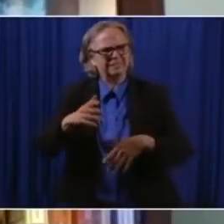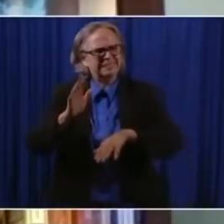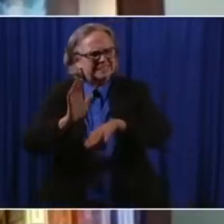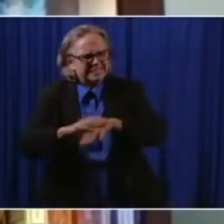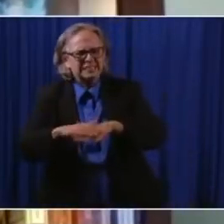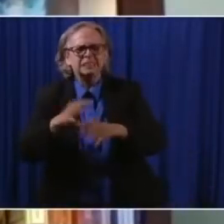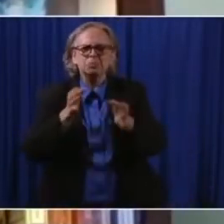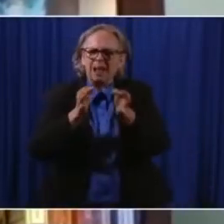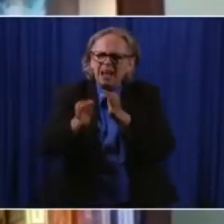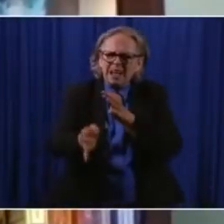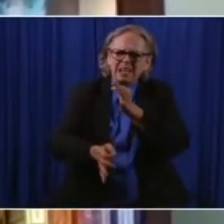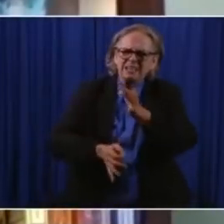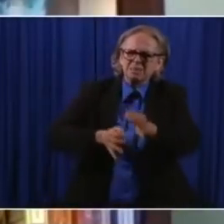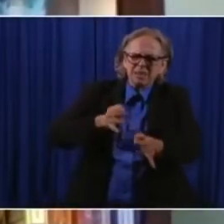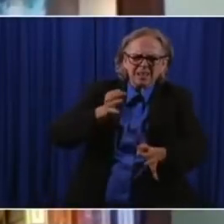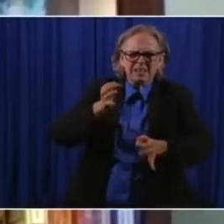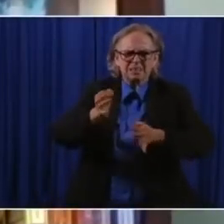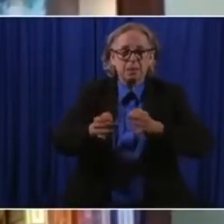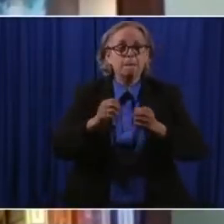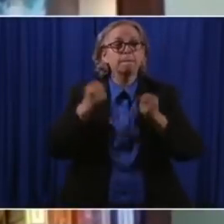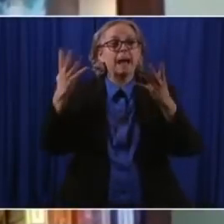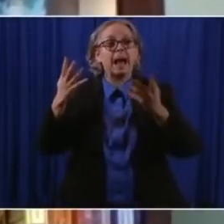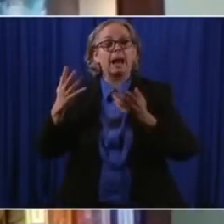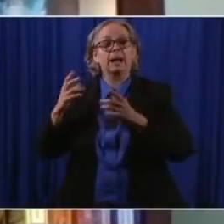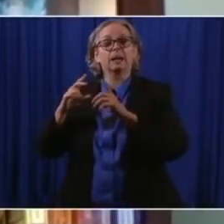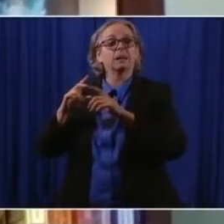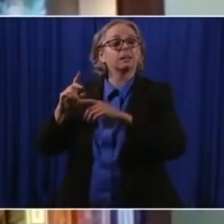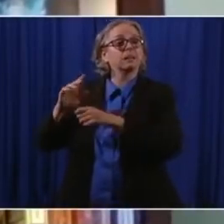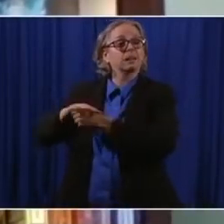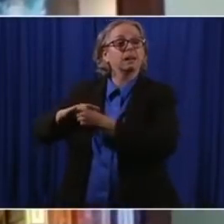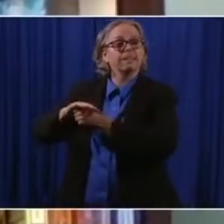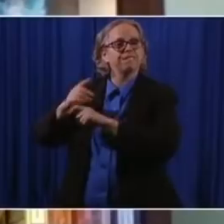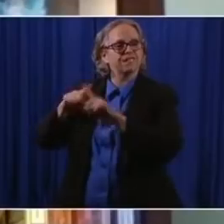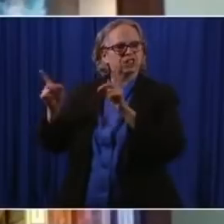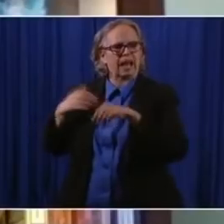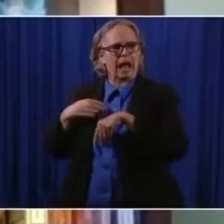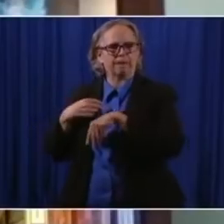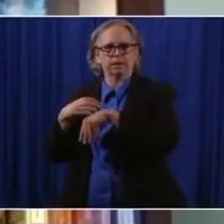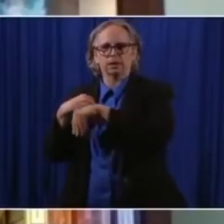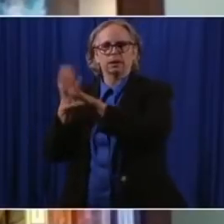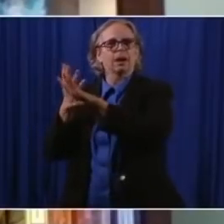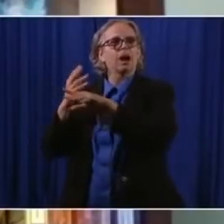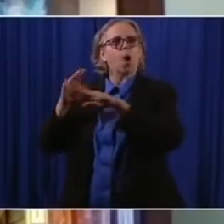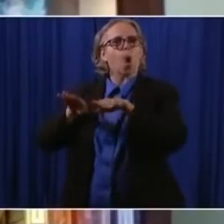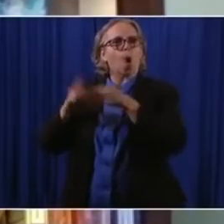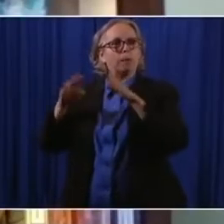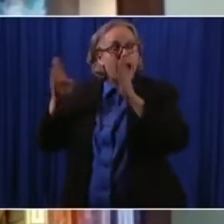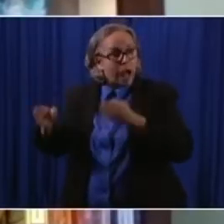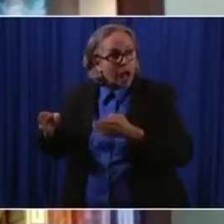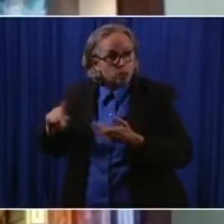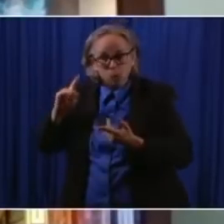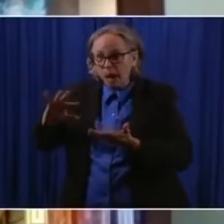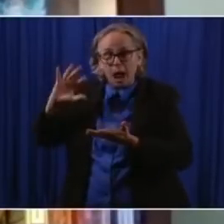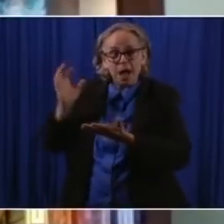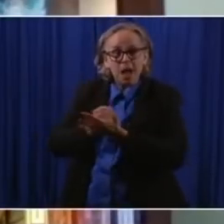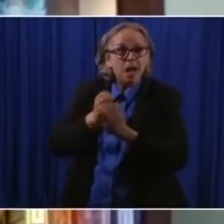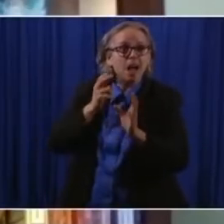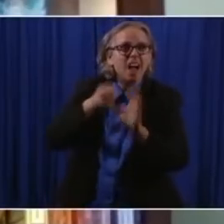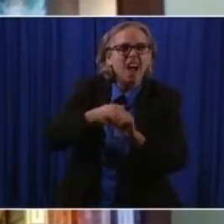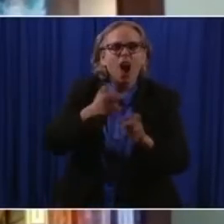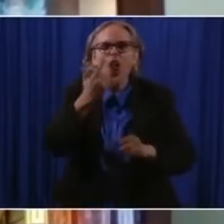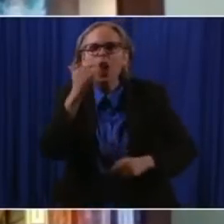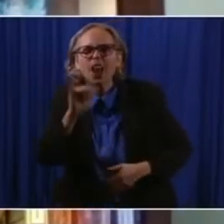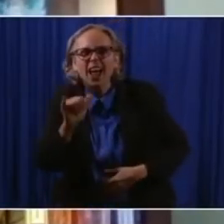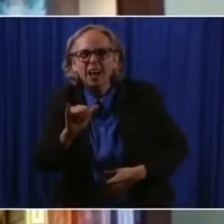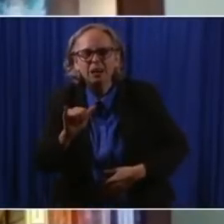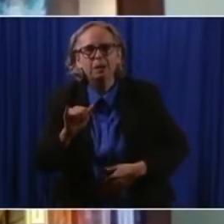job with virtual open houses. So if you have access to those, please do watch them. Other things you want to talk to your kids about are